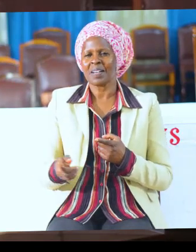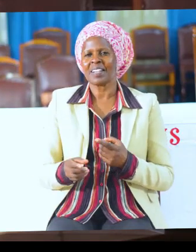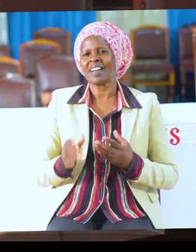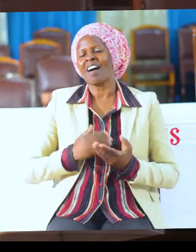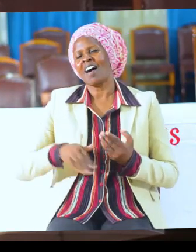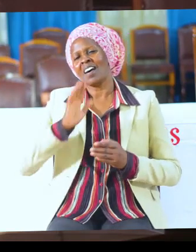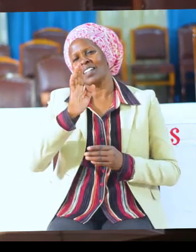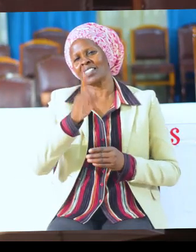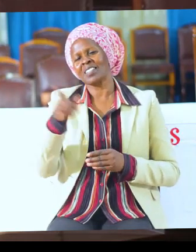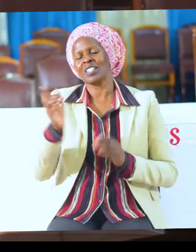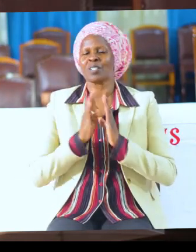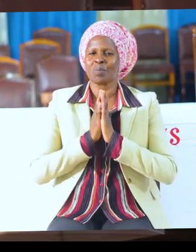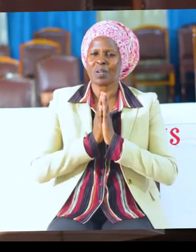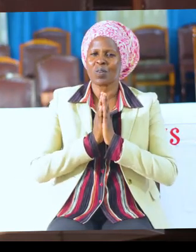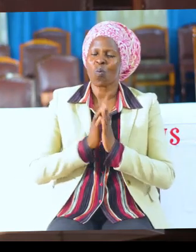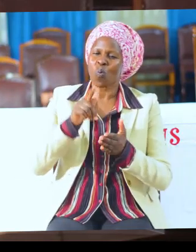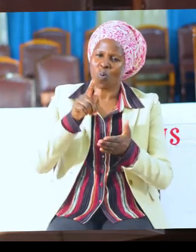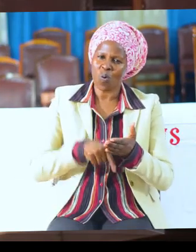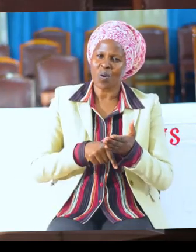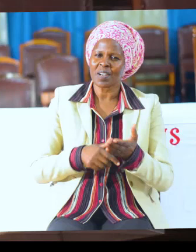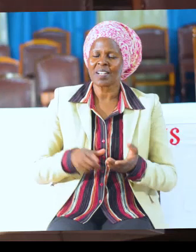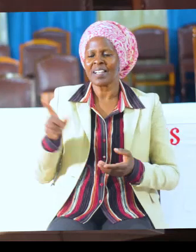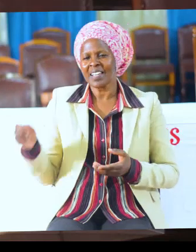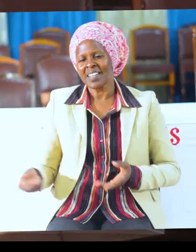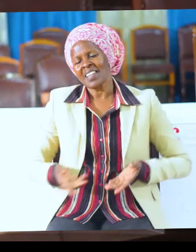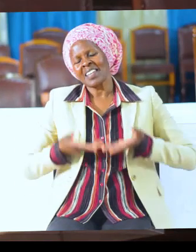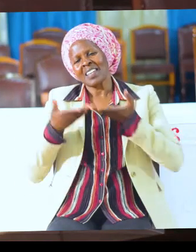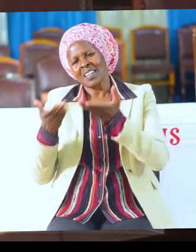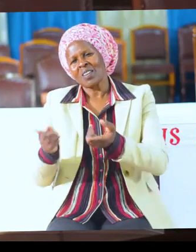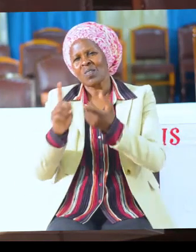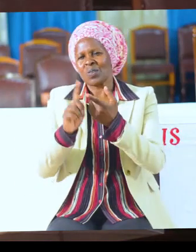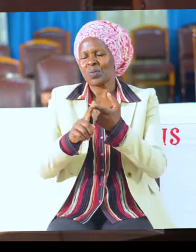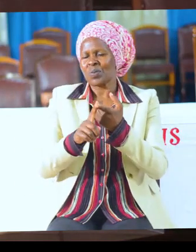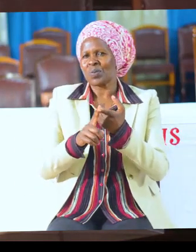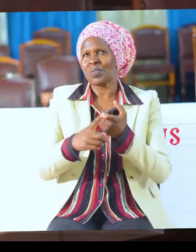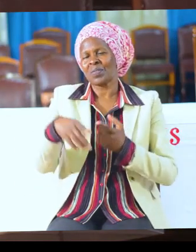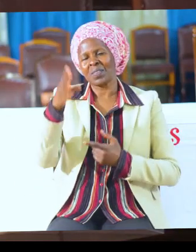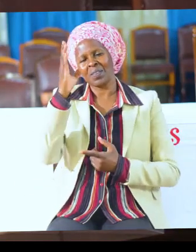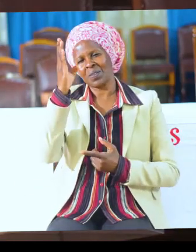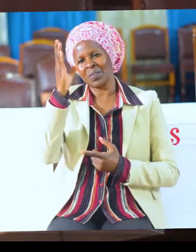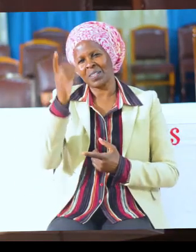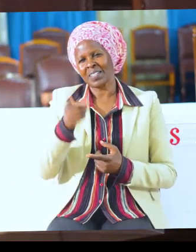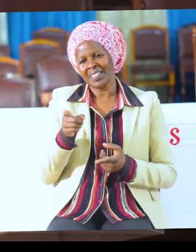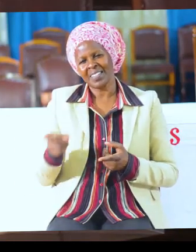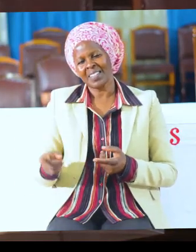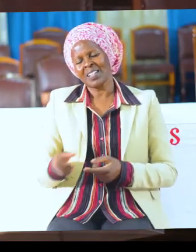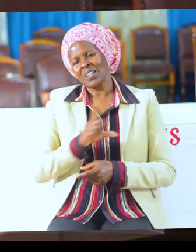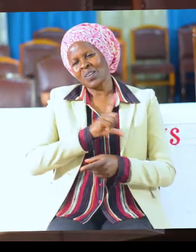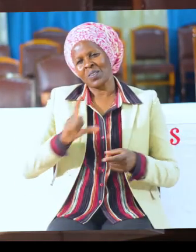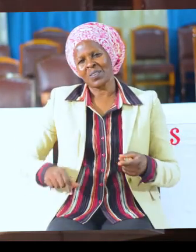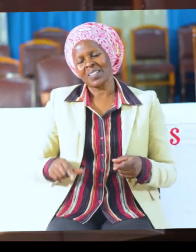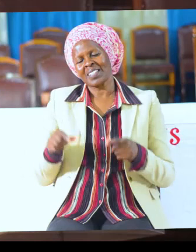He's asking, now what shall I render unto you? What shall I render? What can I do to this Lord so that